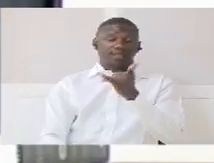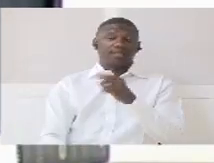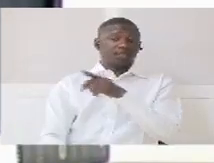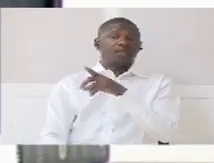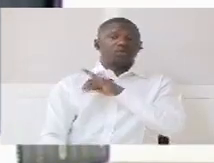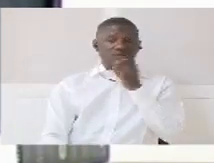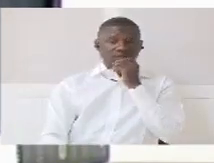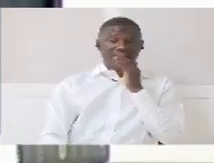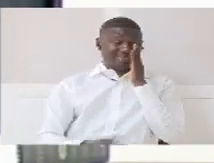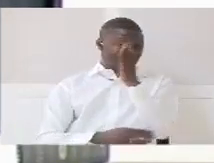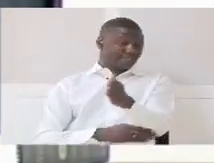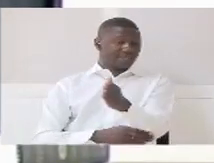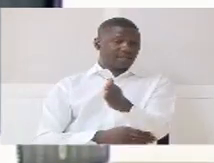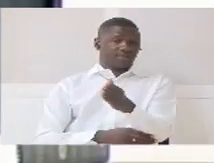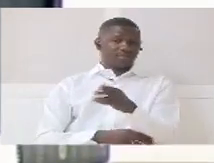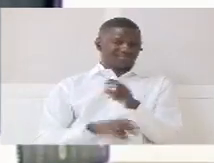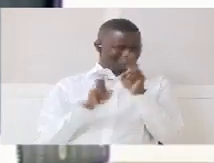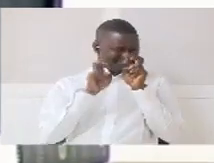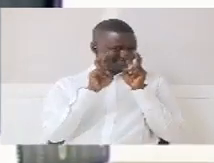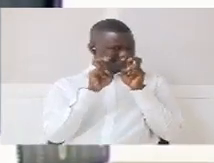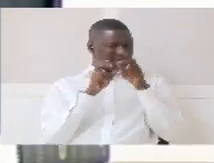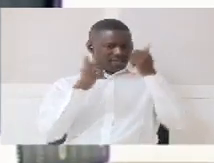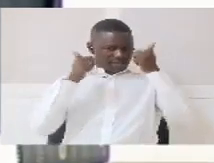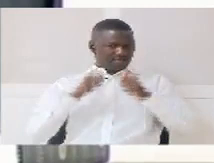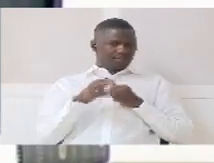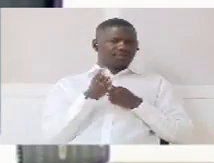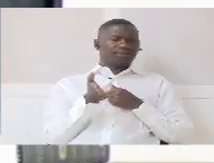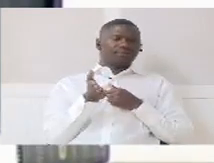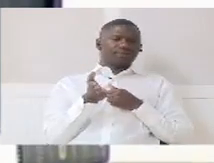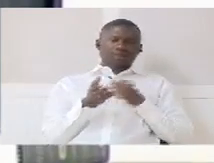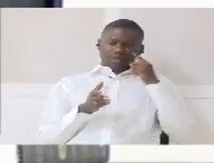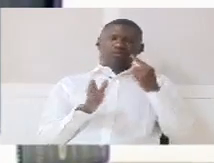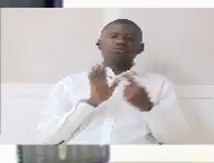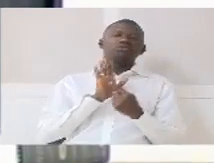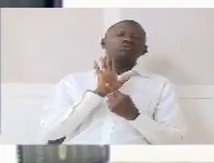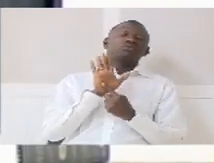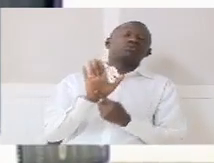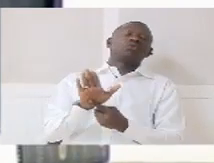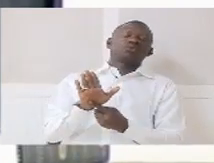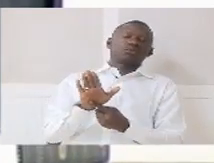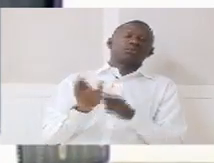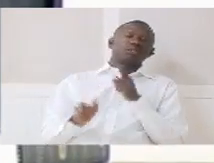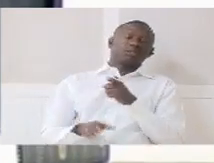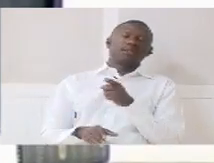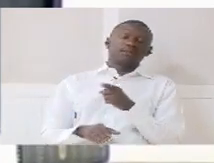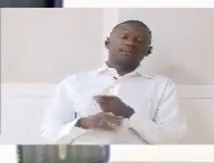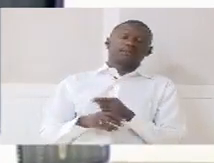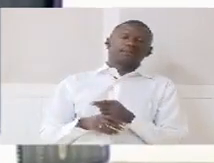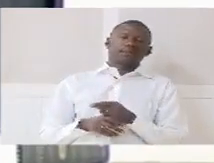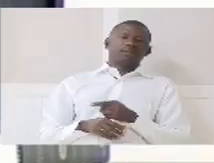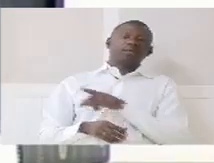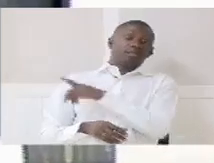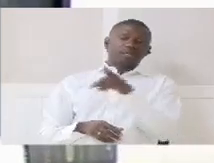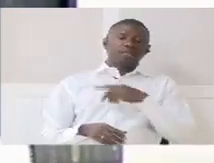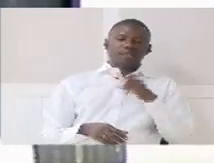it directly, but the signs that took place. Where attendile ko? That showed that. Ba punish